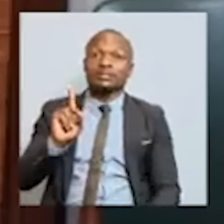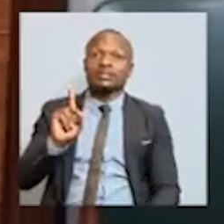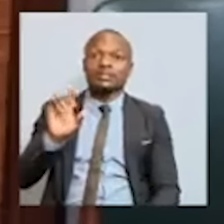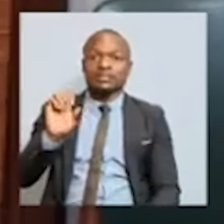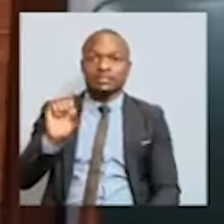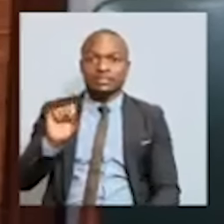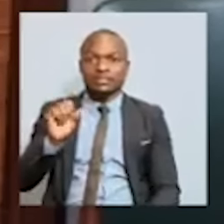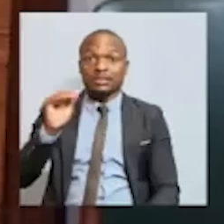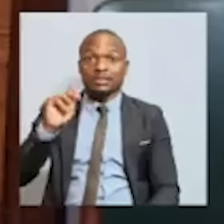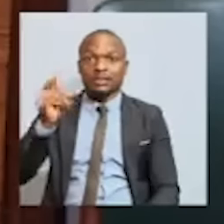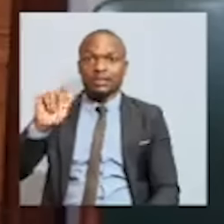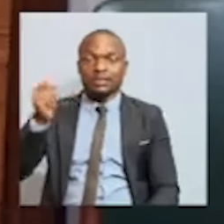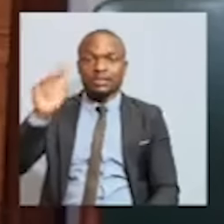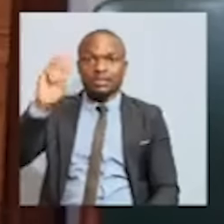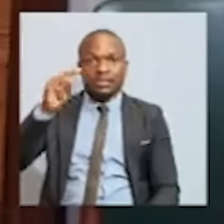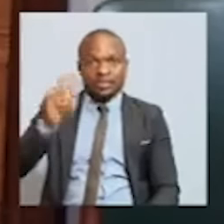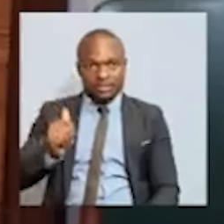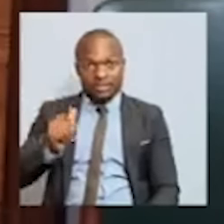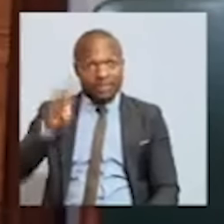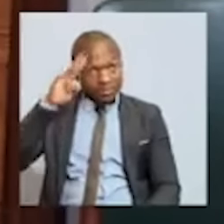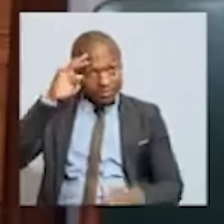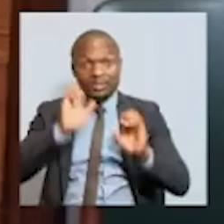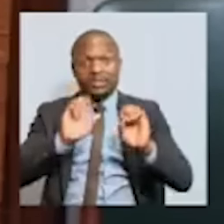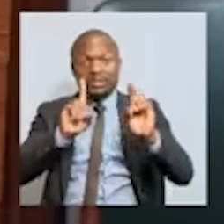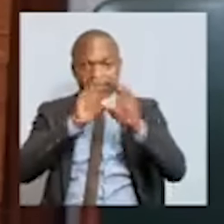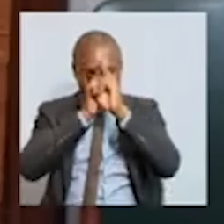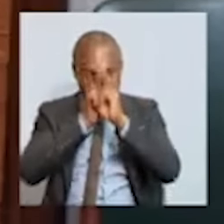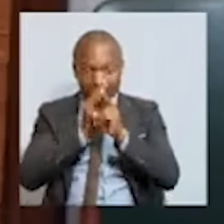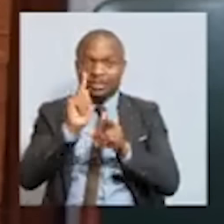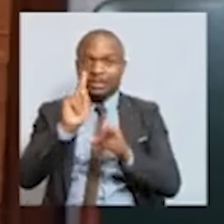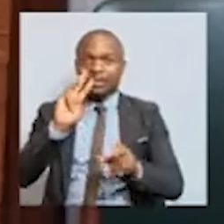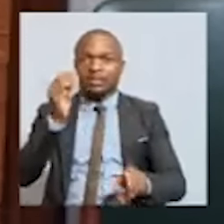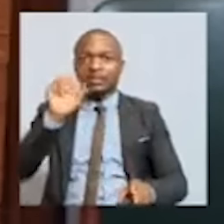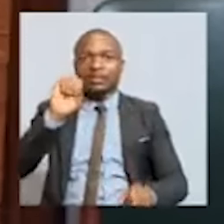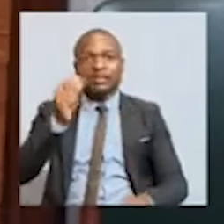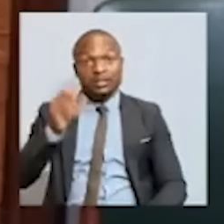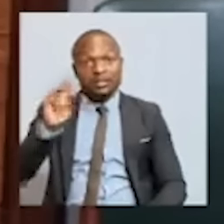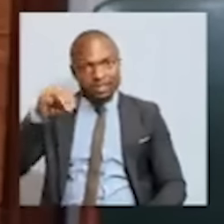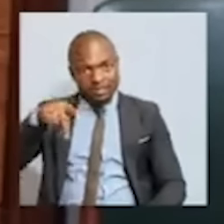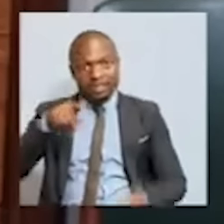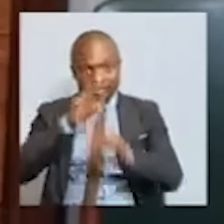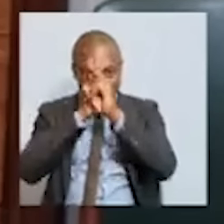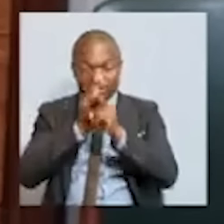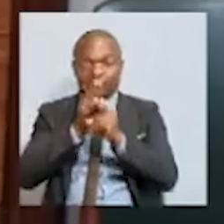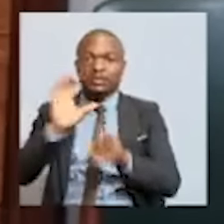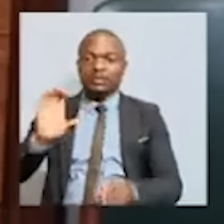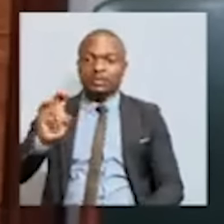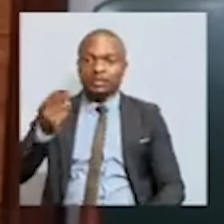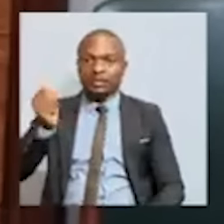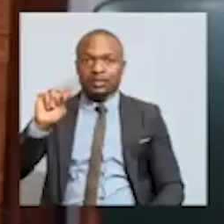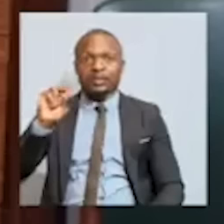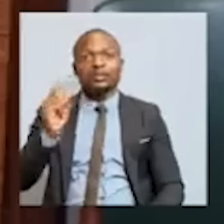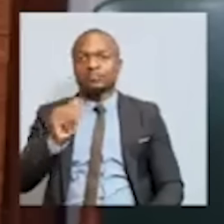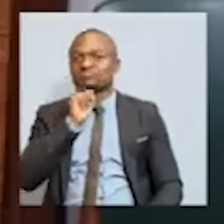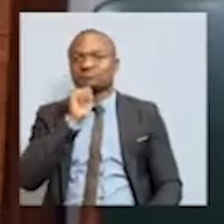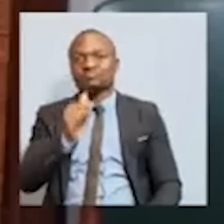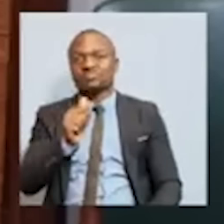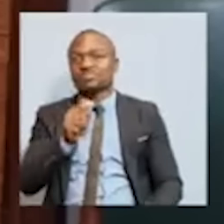MP, Mr. P. Twasa, MP, Mr. S. C. Chanda, MP, did